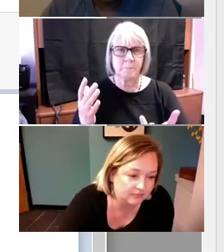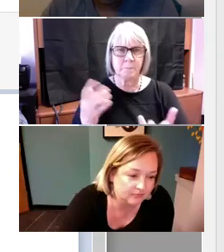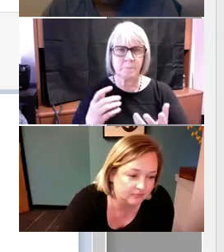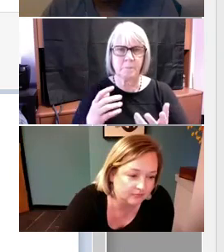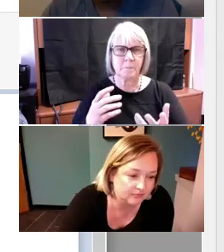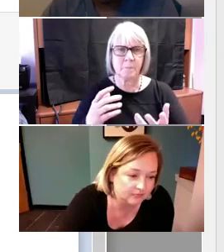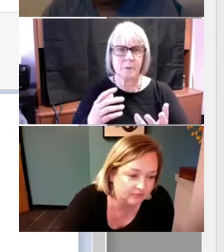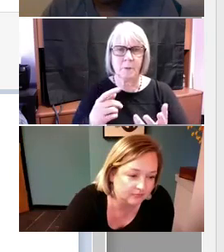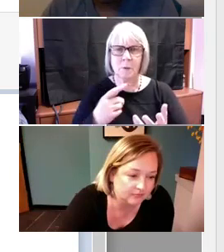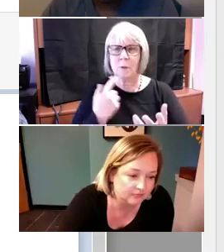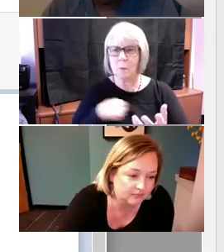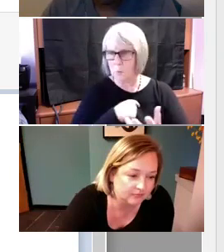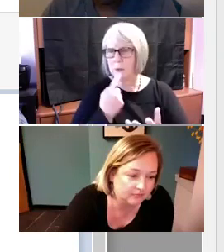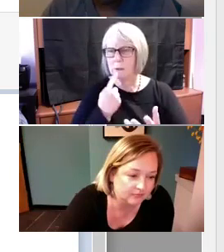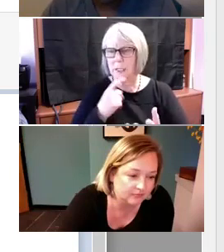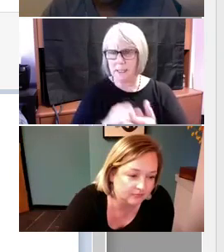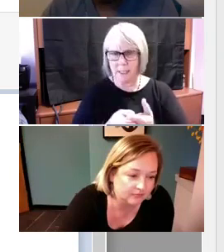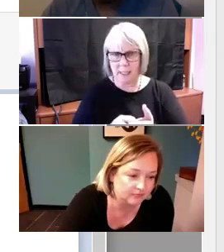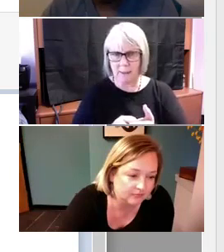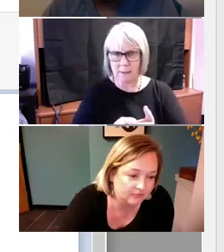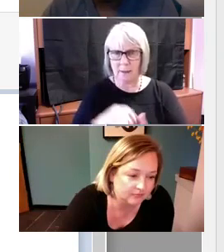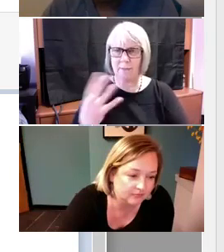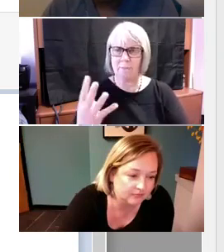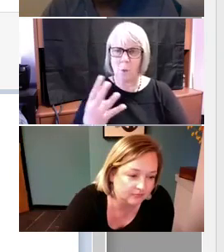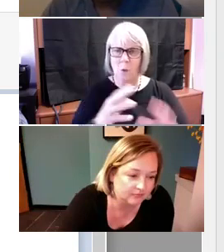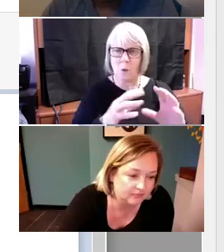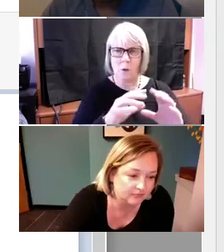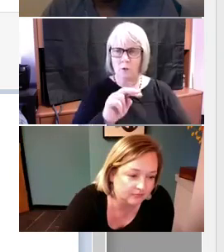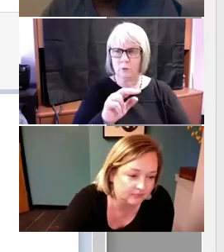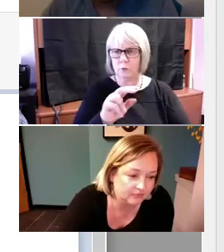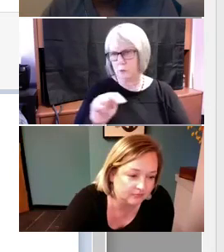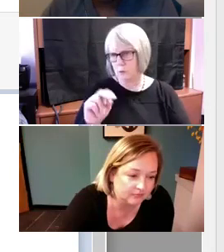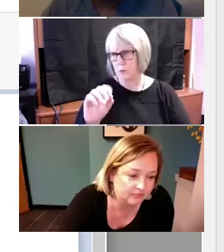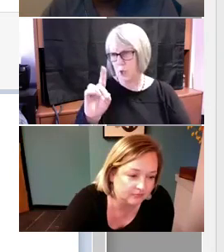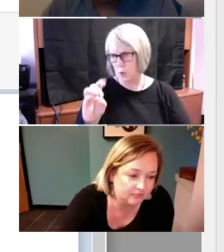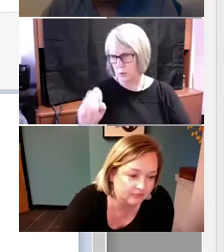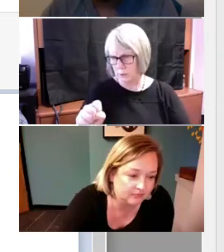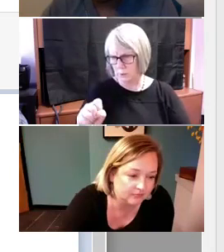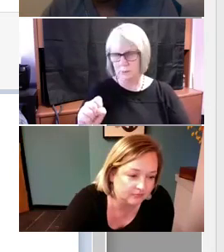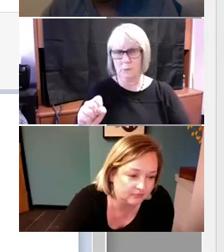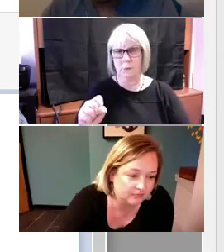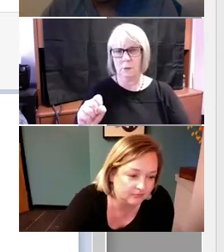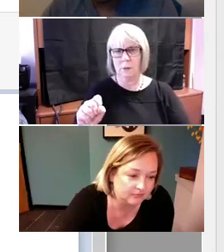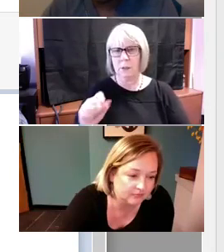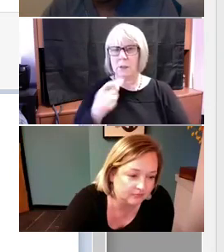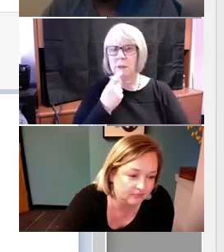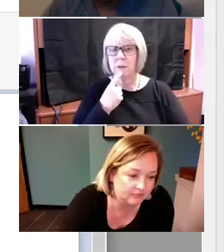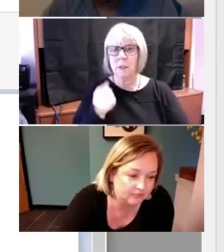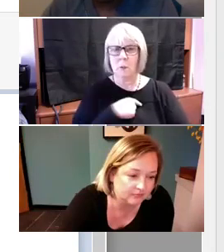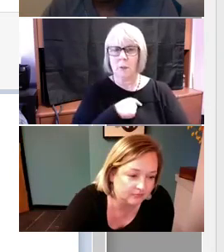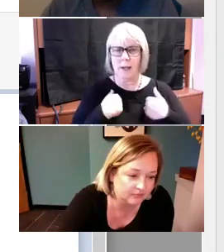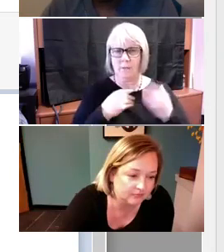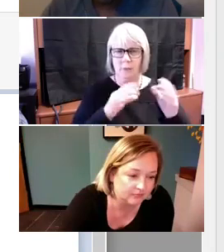that we have 4 nodes, and let's say that we have a connection